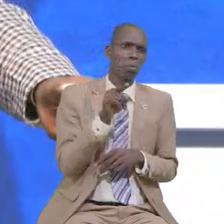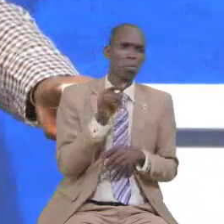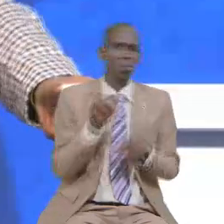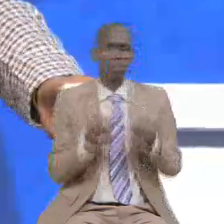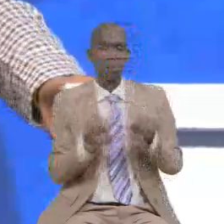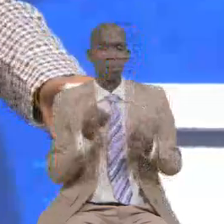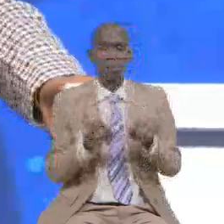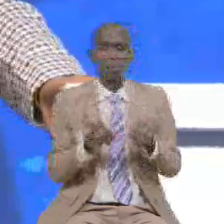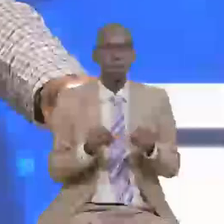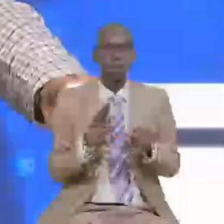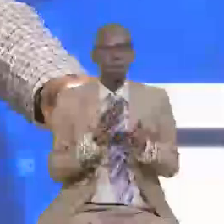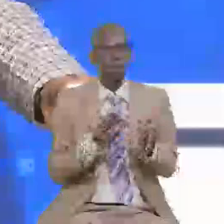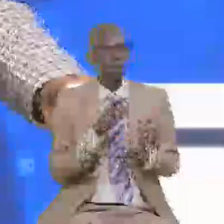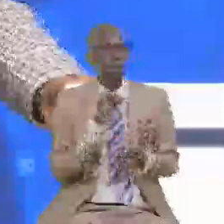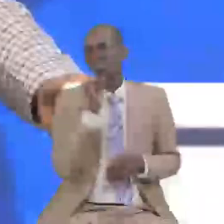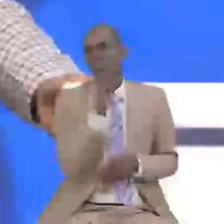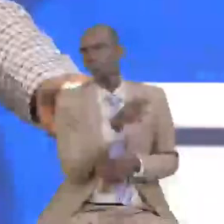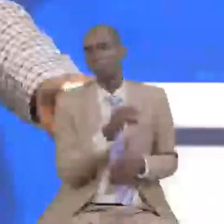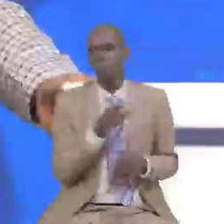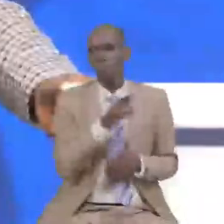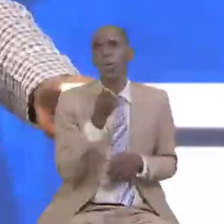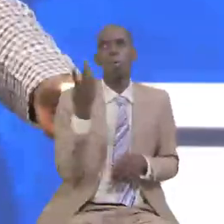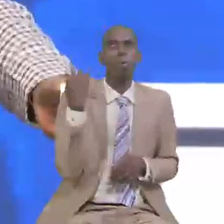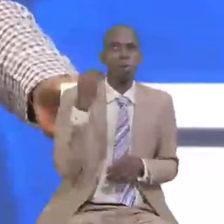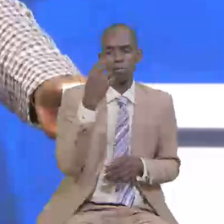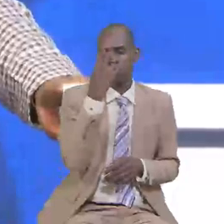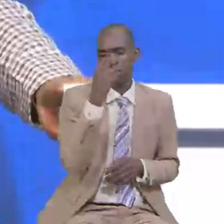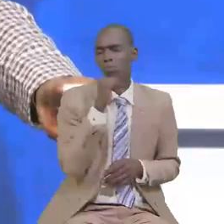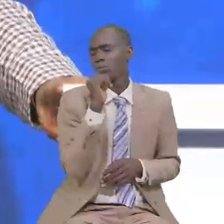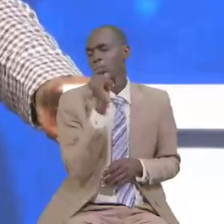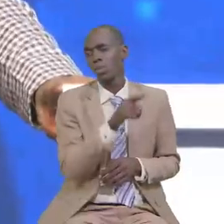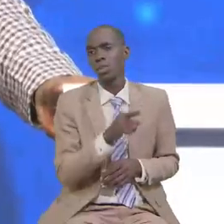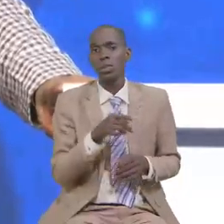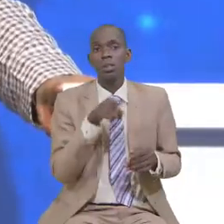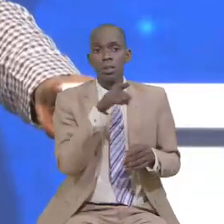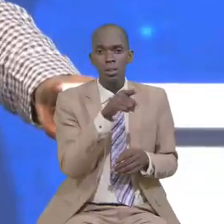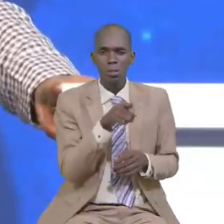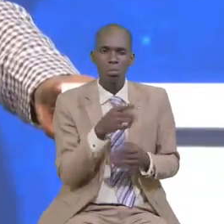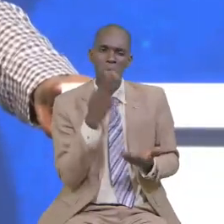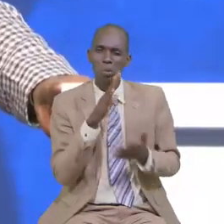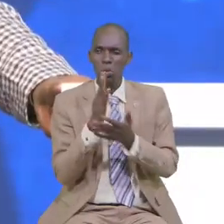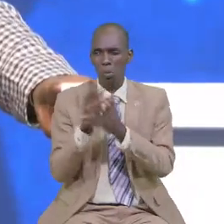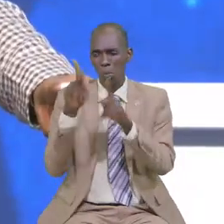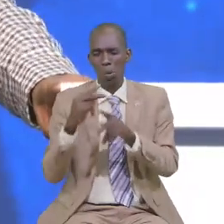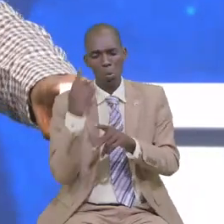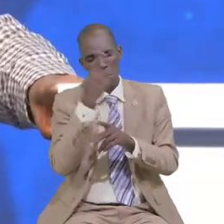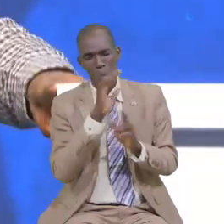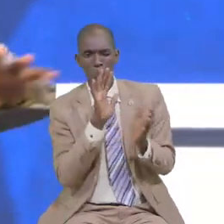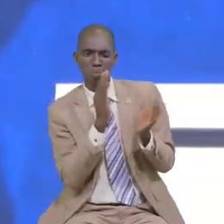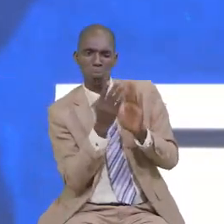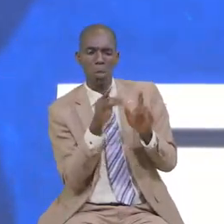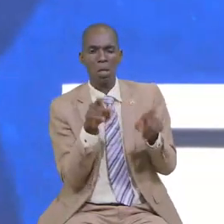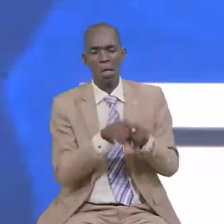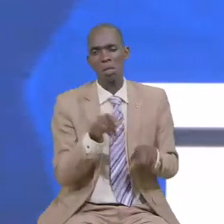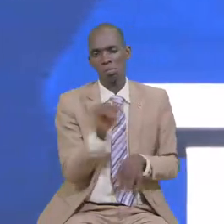Oh, somebody said, it's not him, he was blind. It's somebody that looks like him. And the